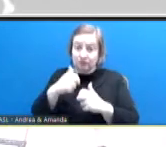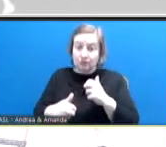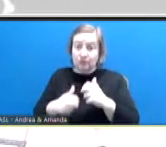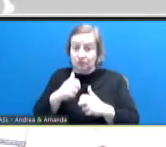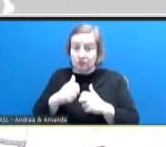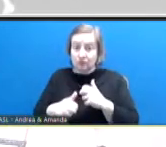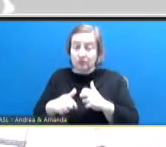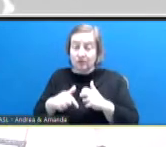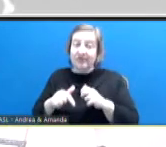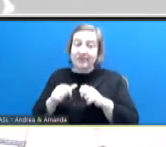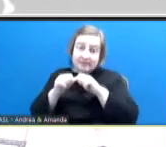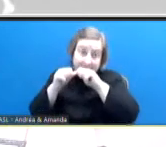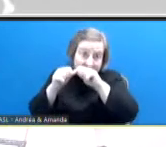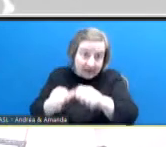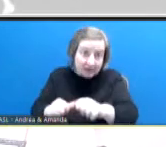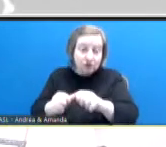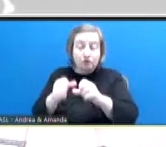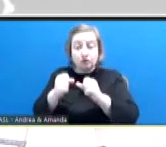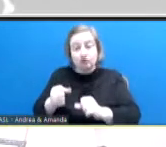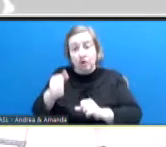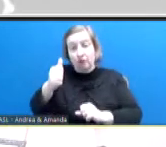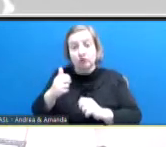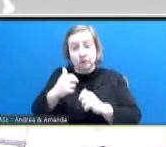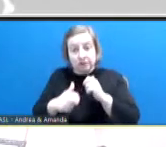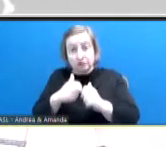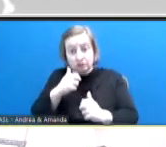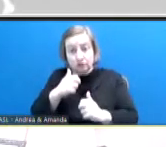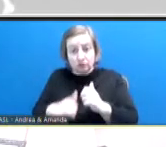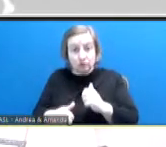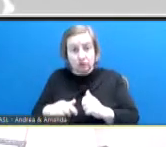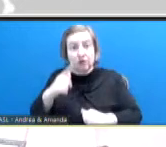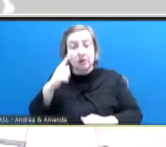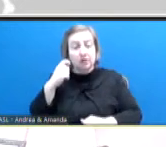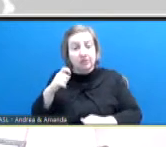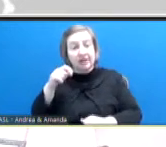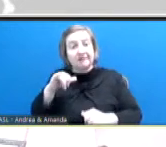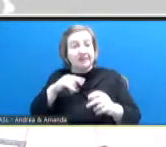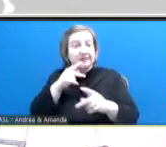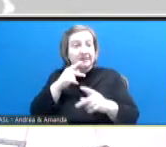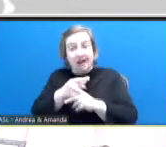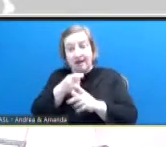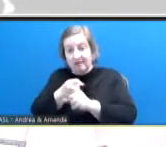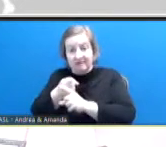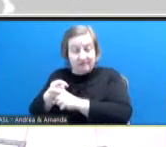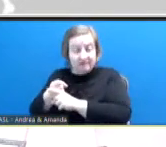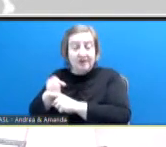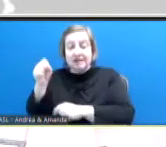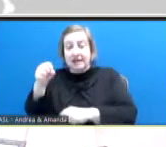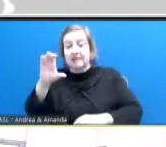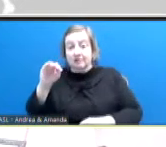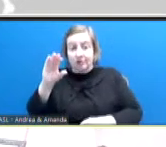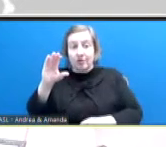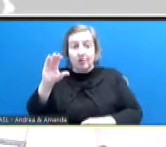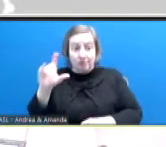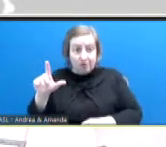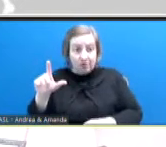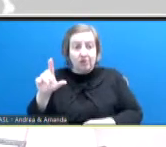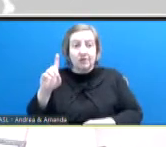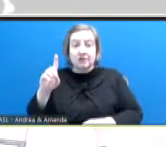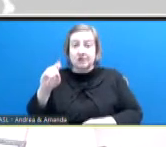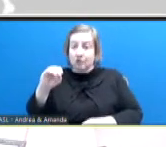this continues to be a stronger issue because of these type of things. And so yes, COCO, DOJ,